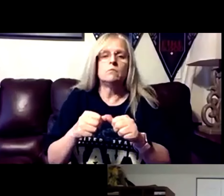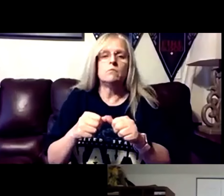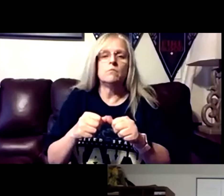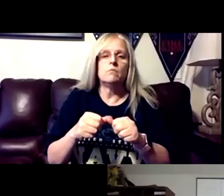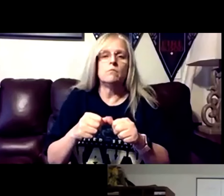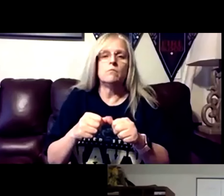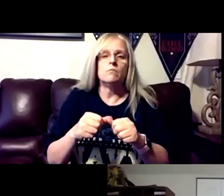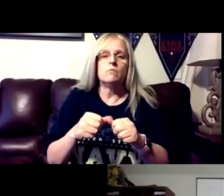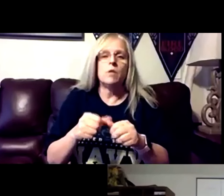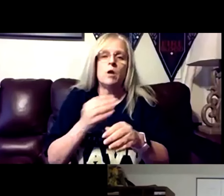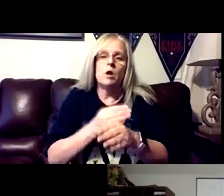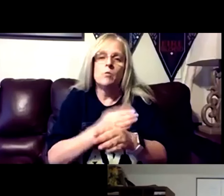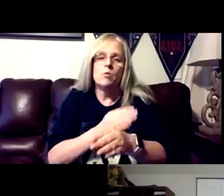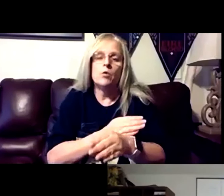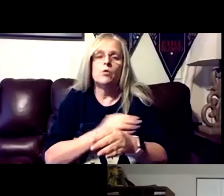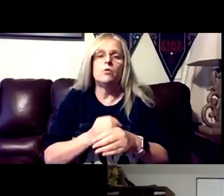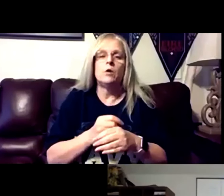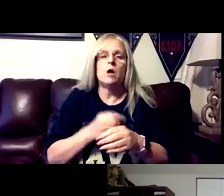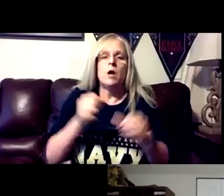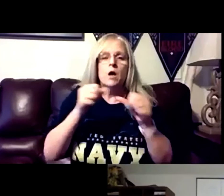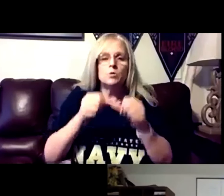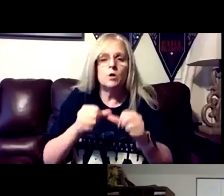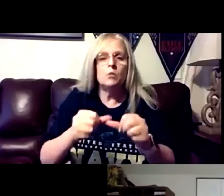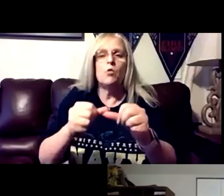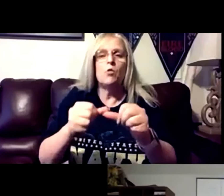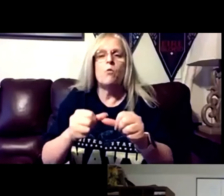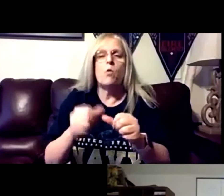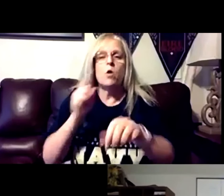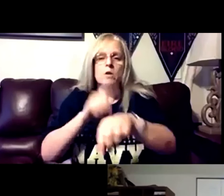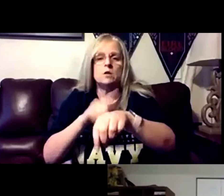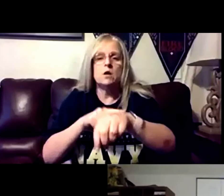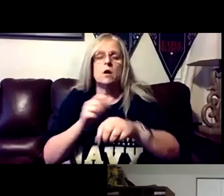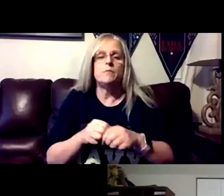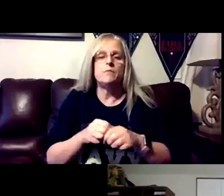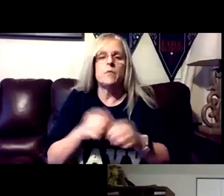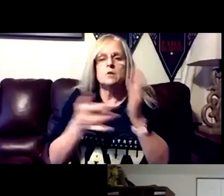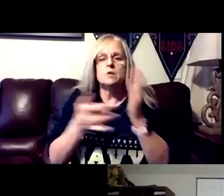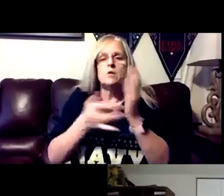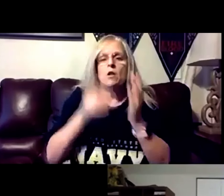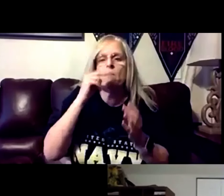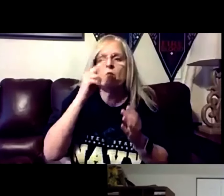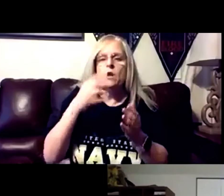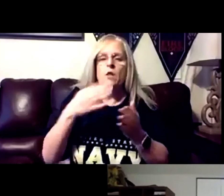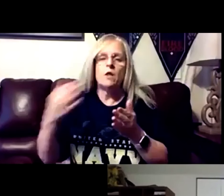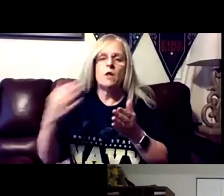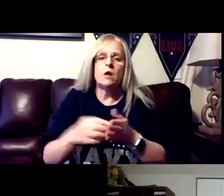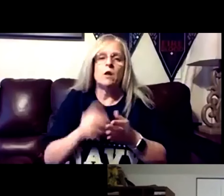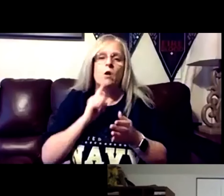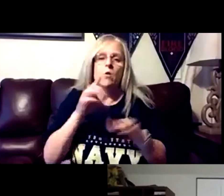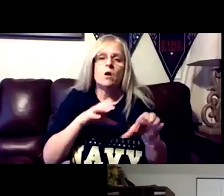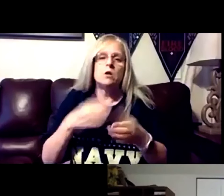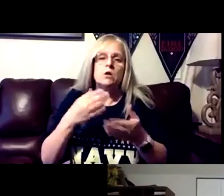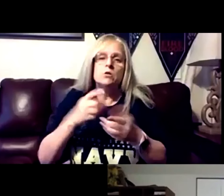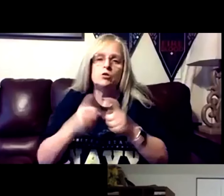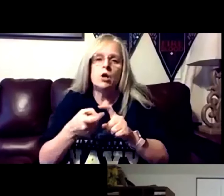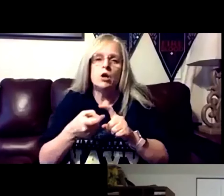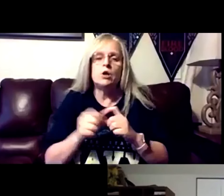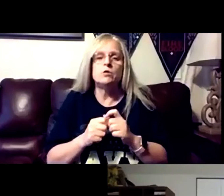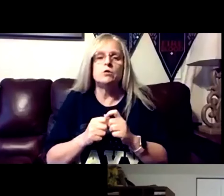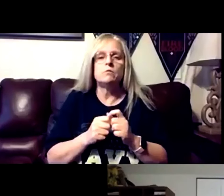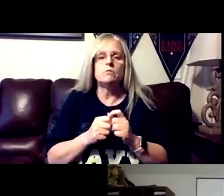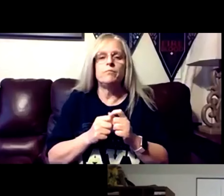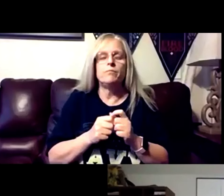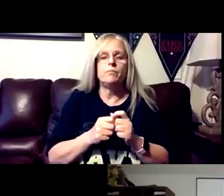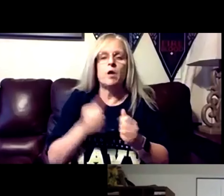improved as we move forward in time. You know, technology is a funny thing, and it really does change. It